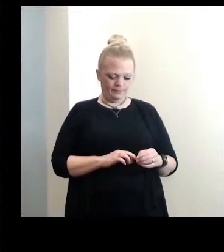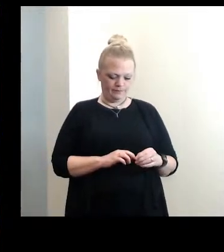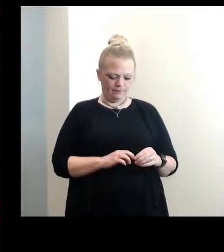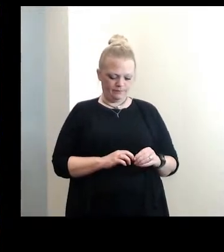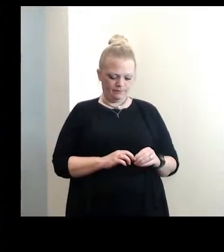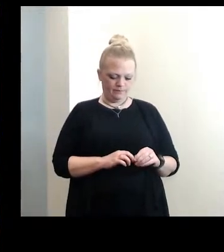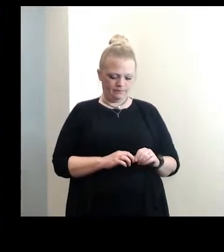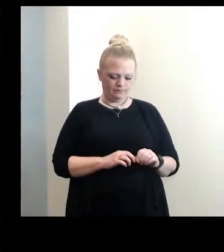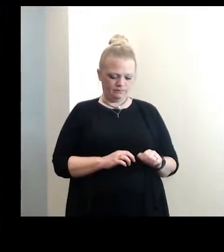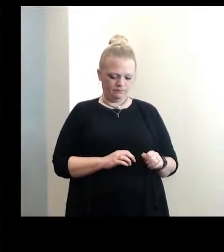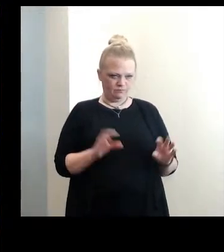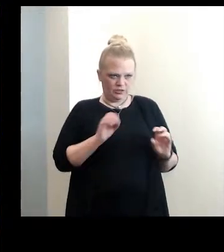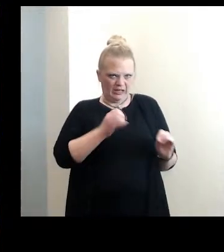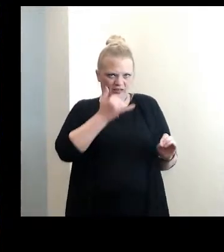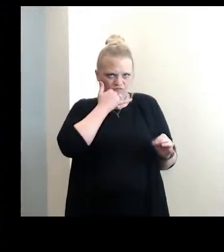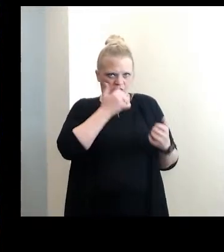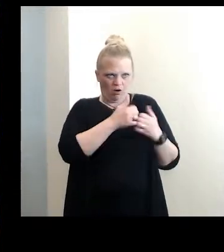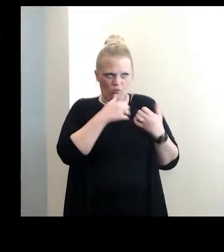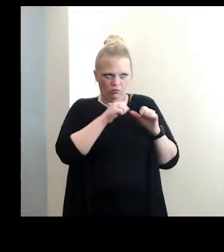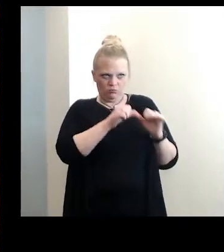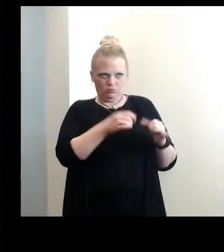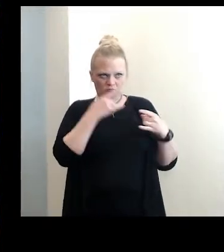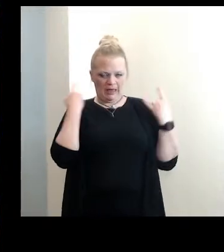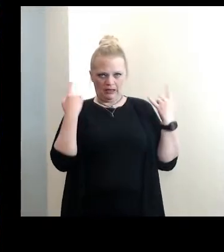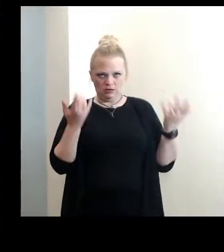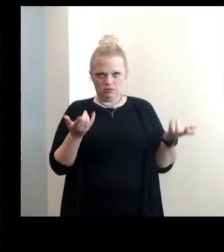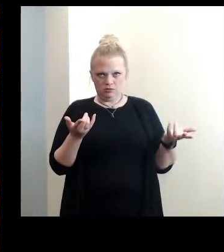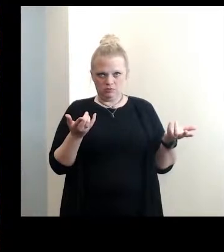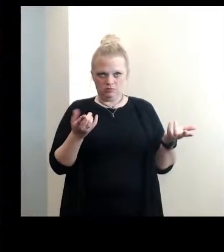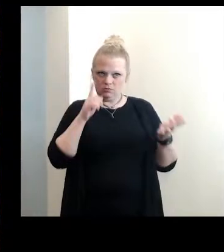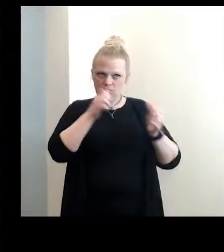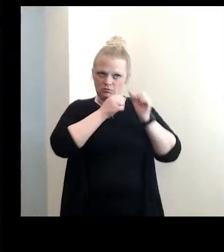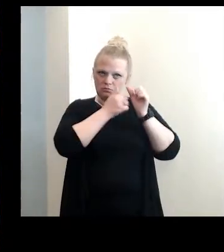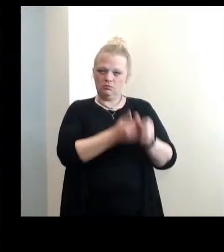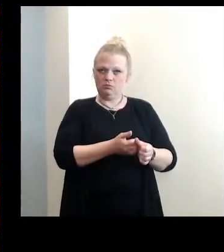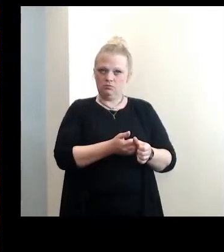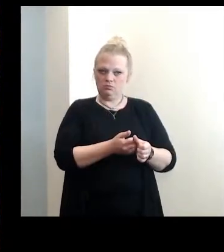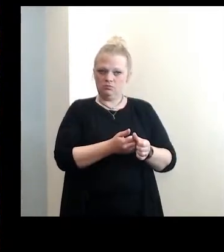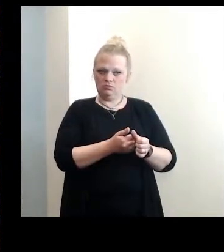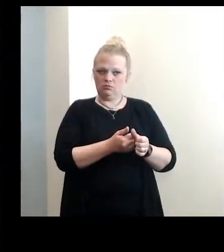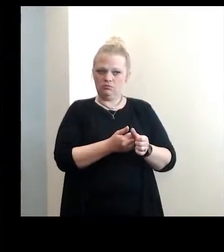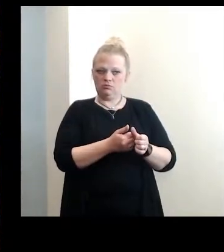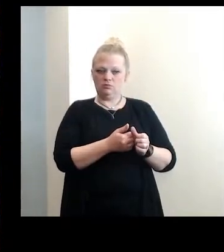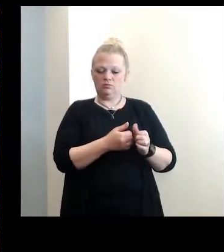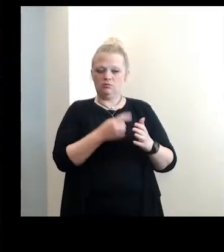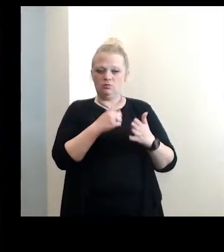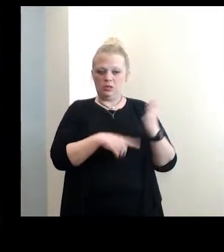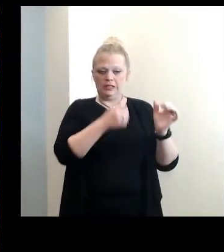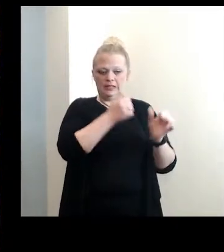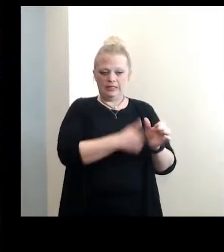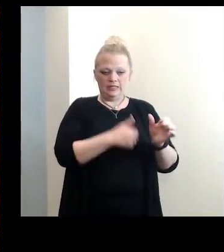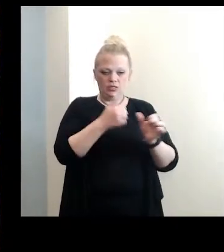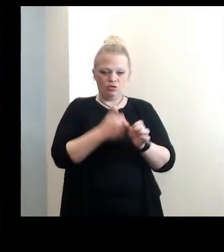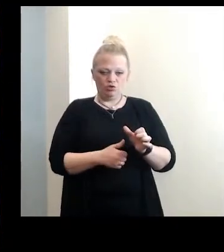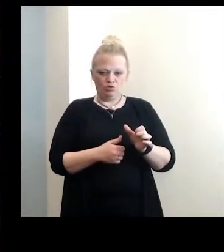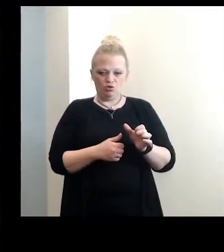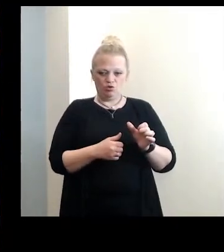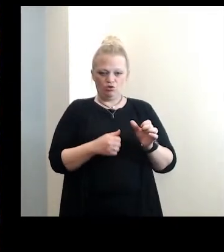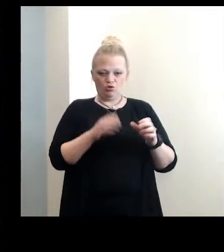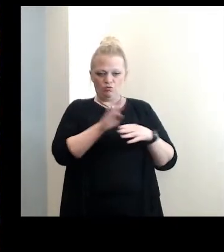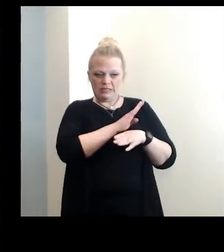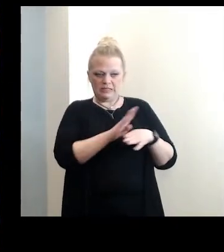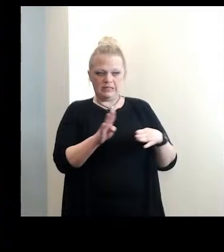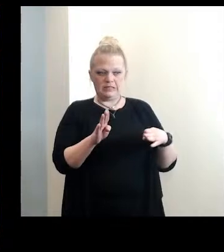there's nothing wrong with wearing a mask, and again, we have to adhere to what each institution